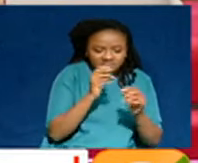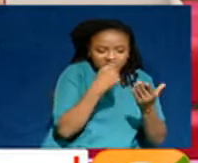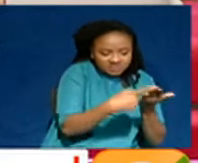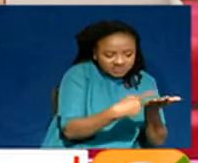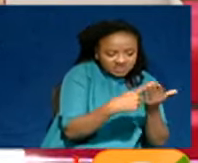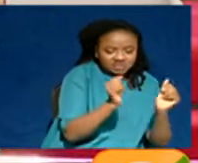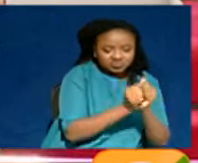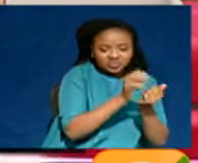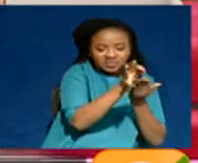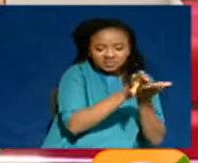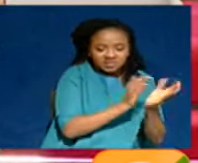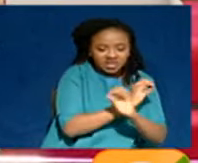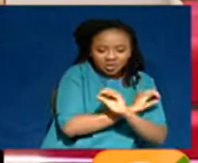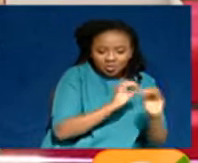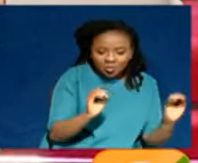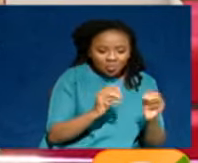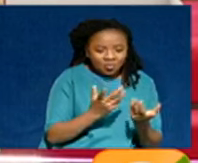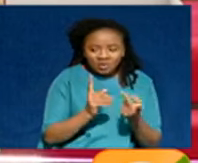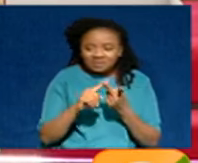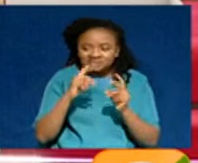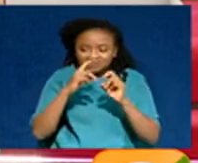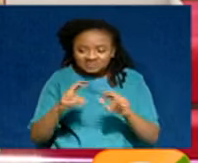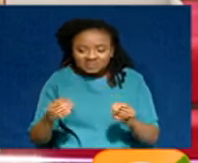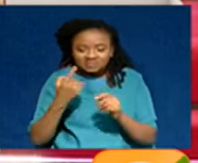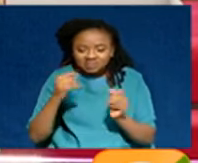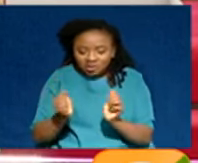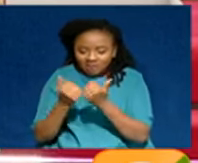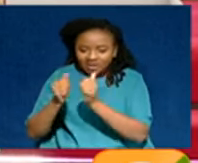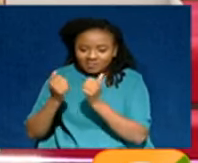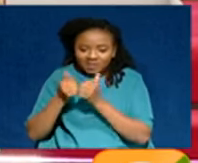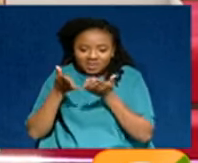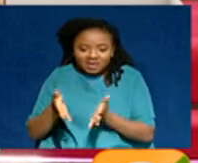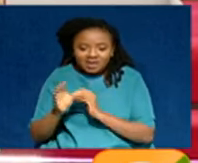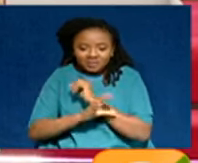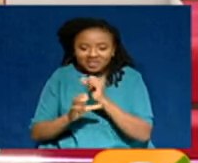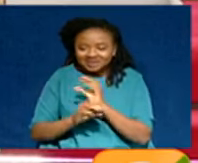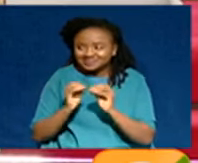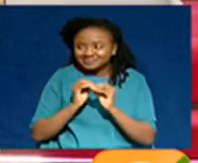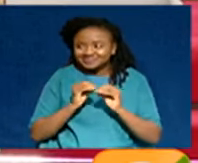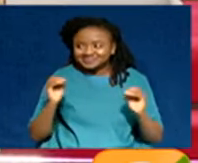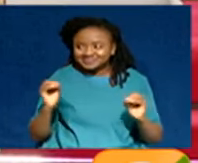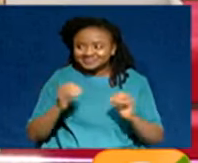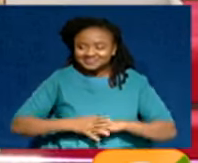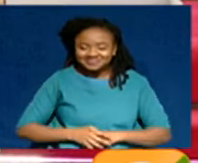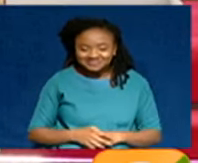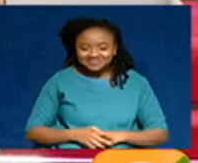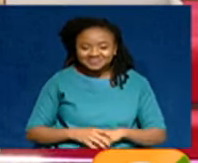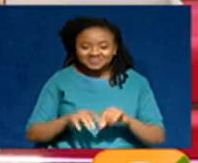the trends, micro and macro trends in the country, and thereby